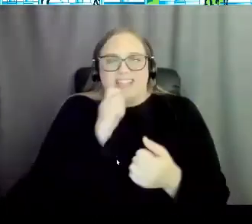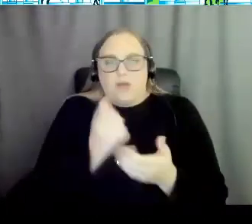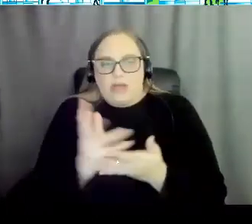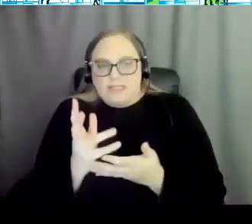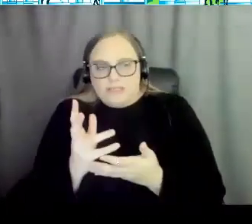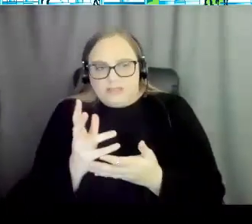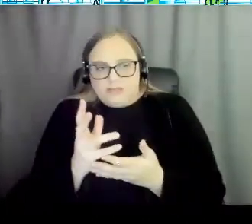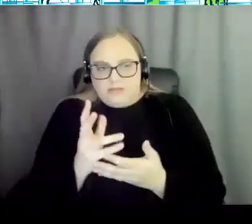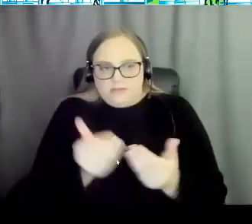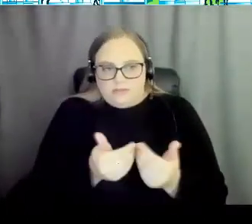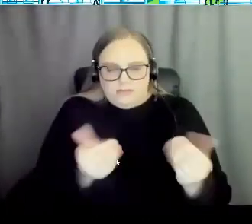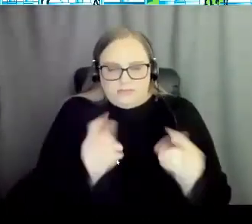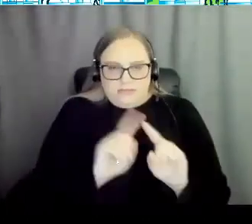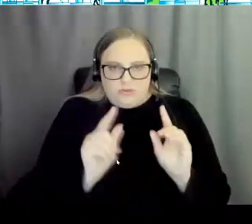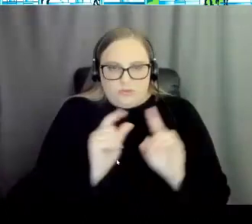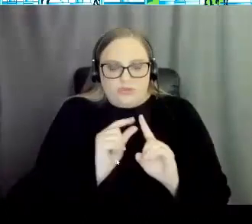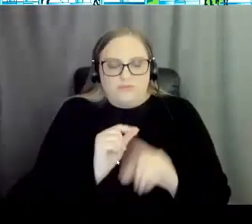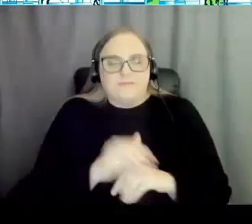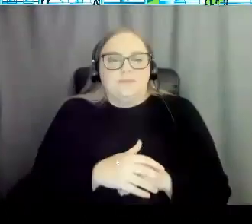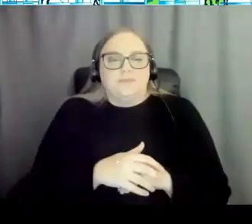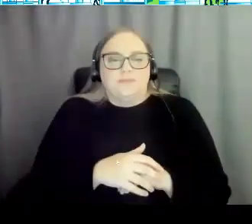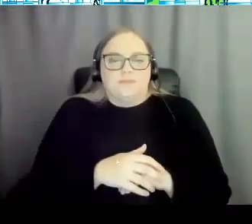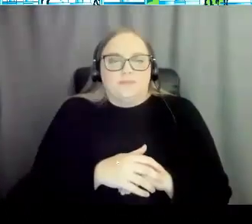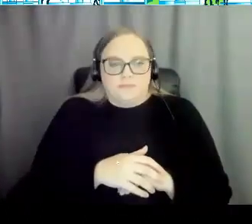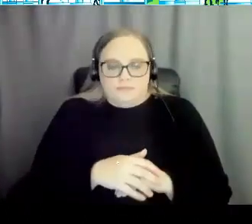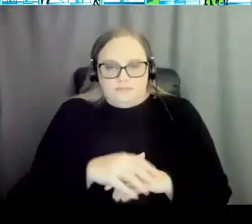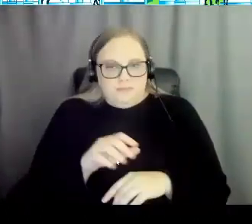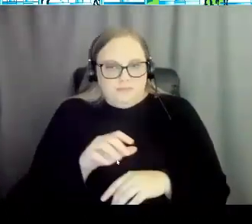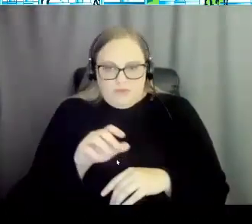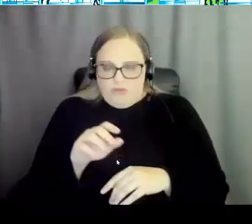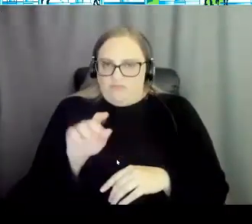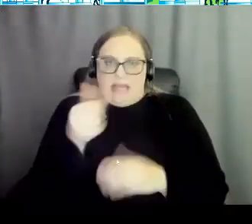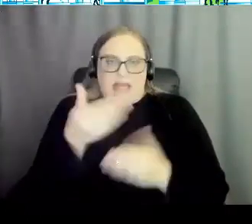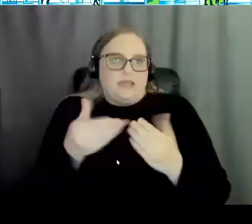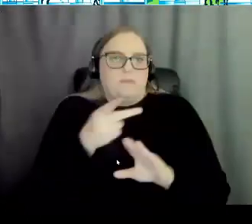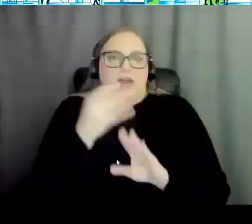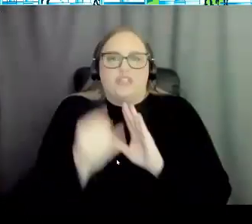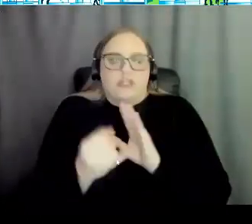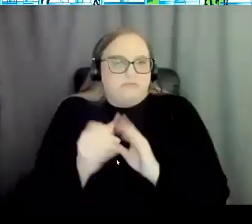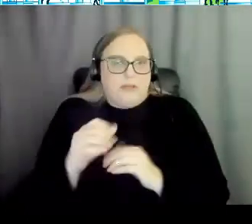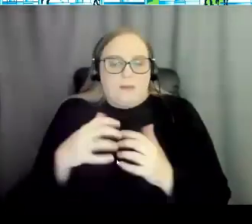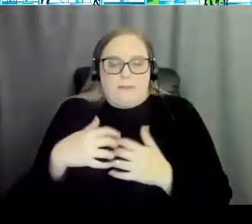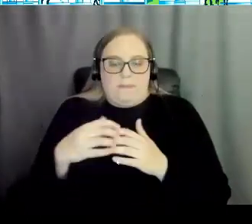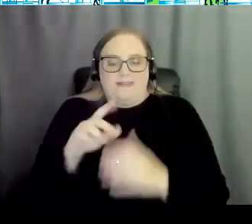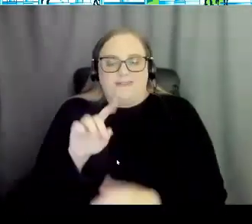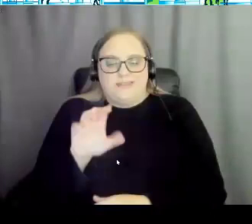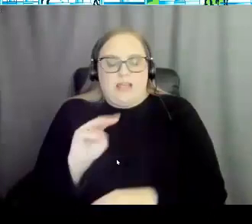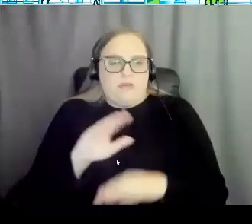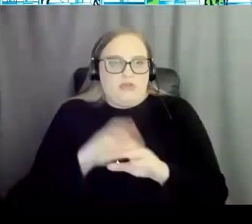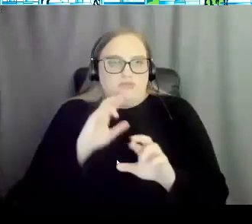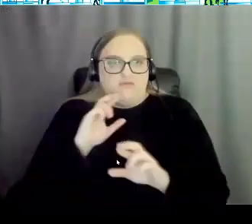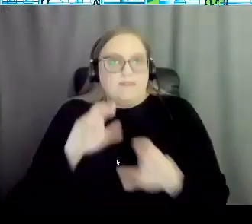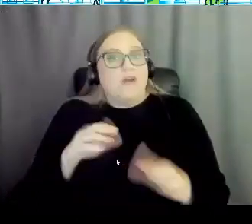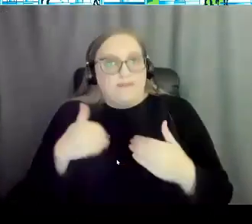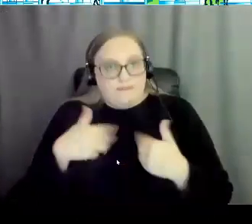Any other engineering project, say building a dam on a river, would have some social cost. There